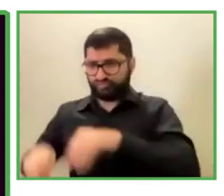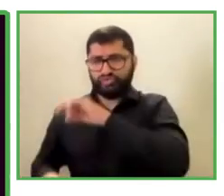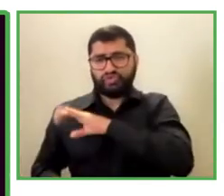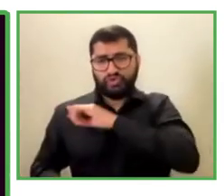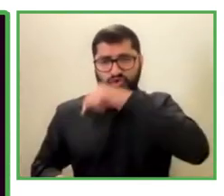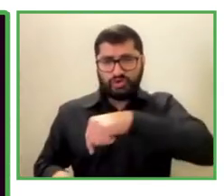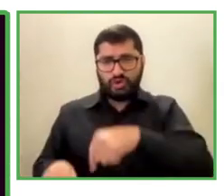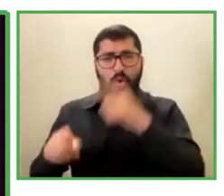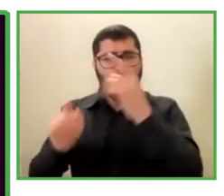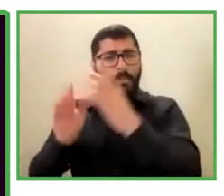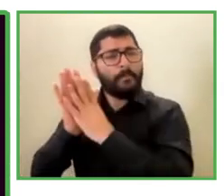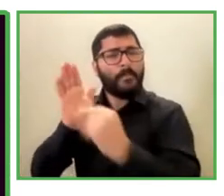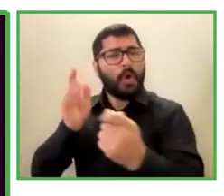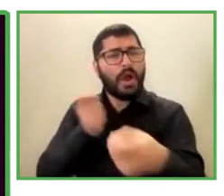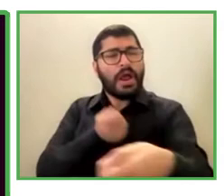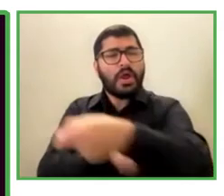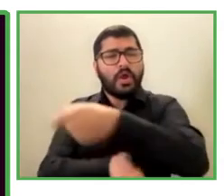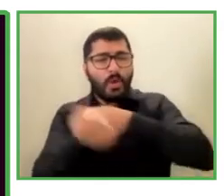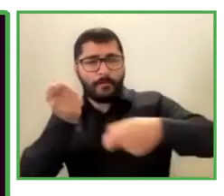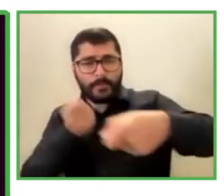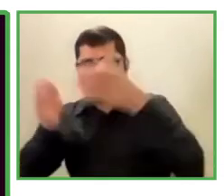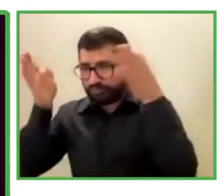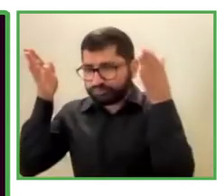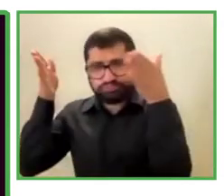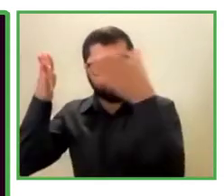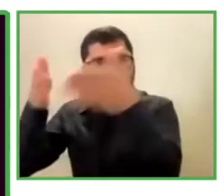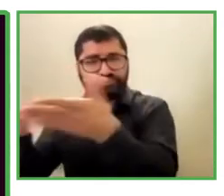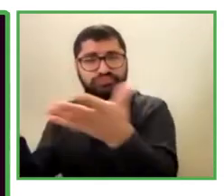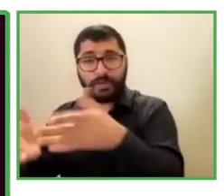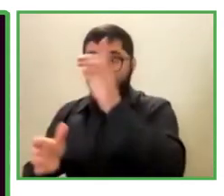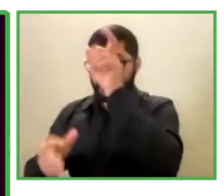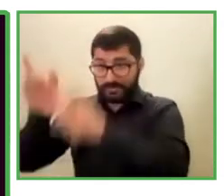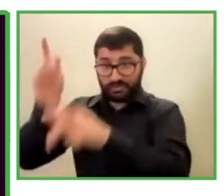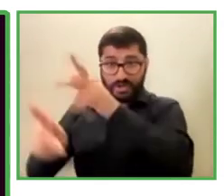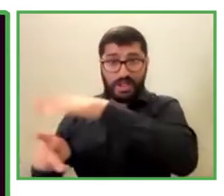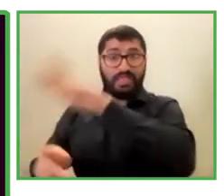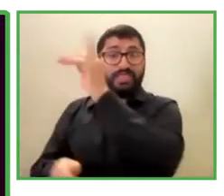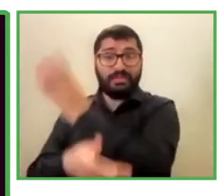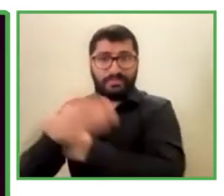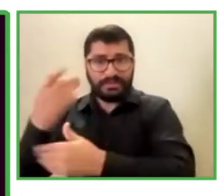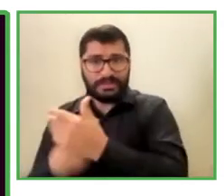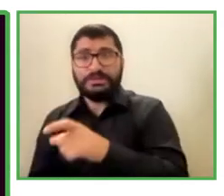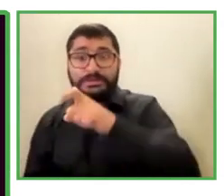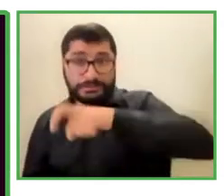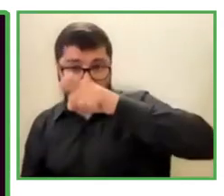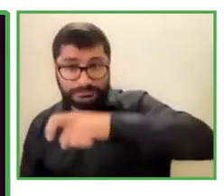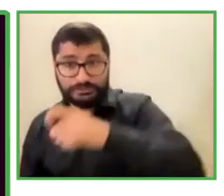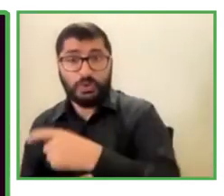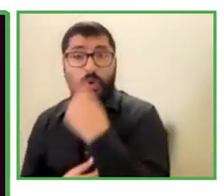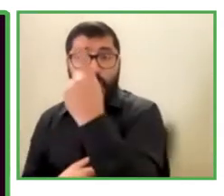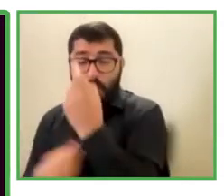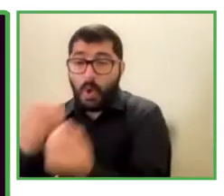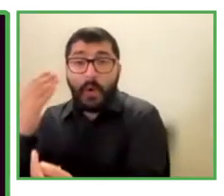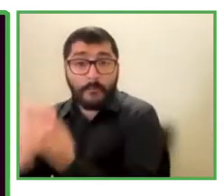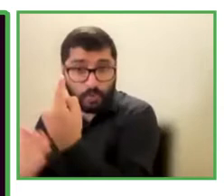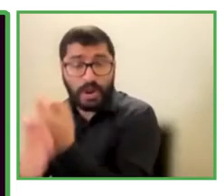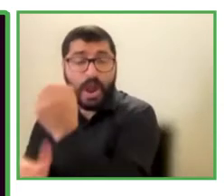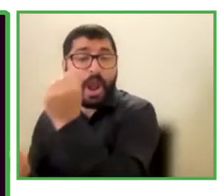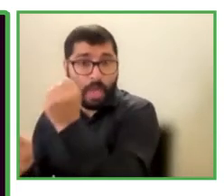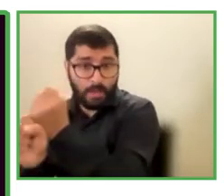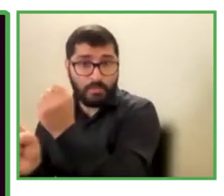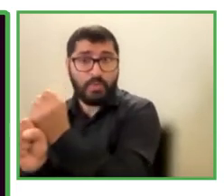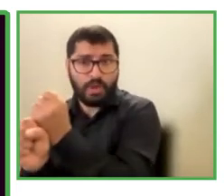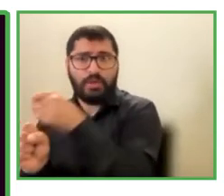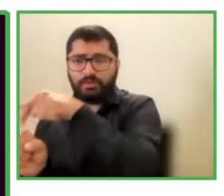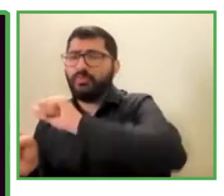we have on the one side, the people with disabilities that want an opportunity, a work opportunity. And on the other